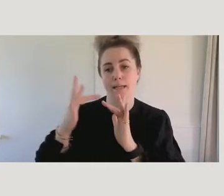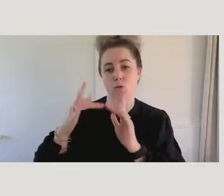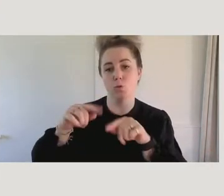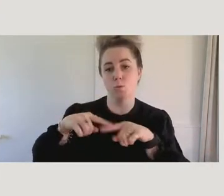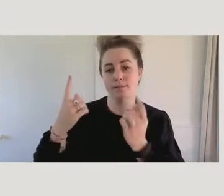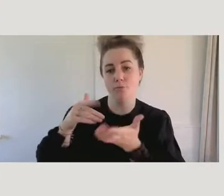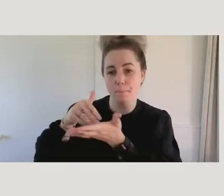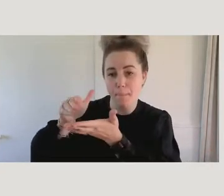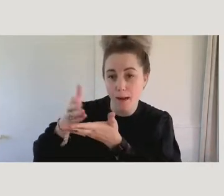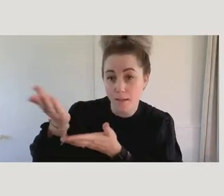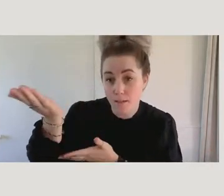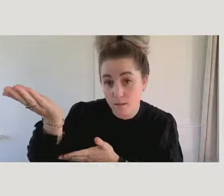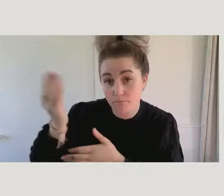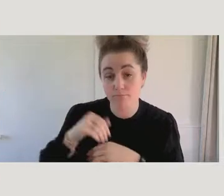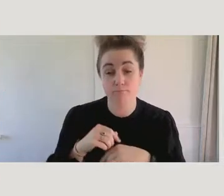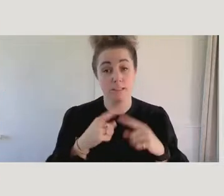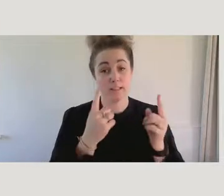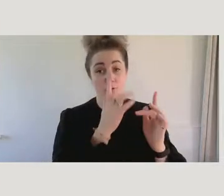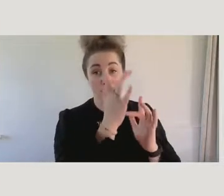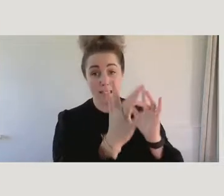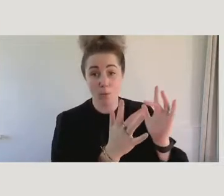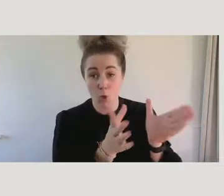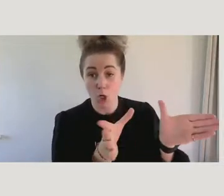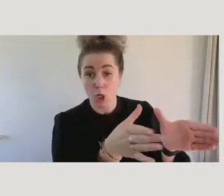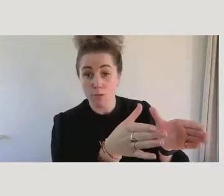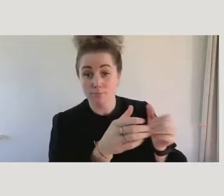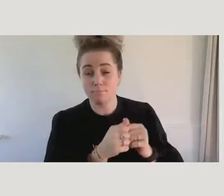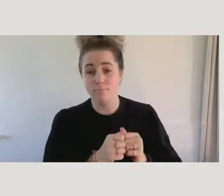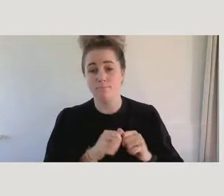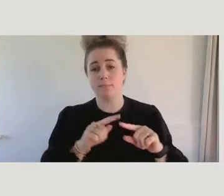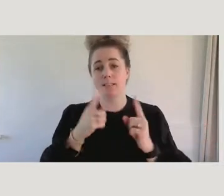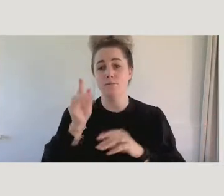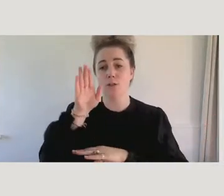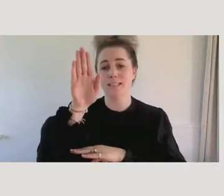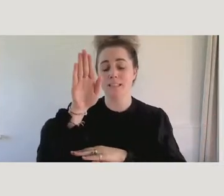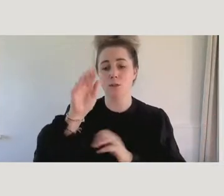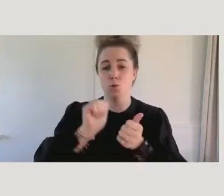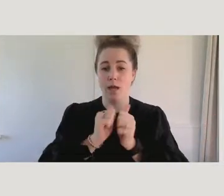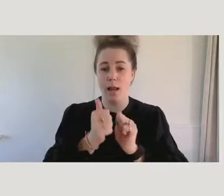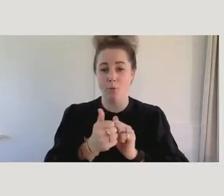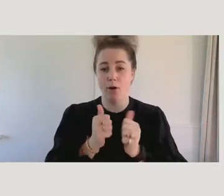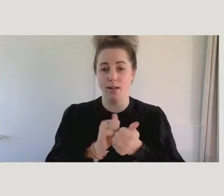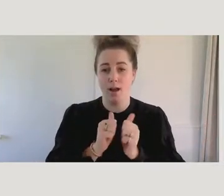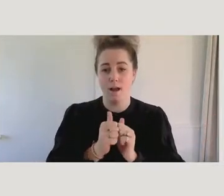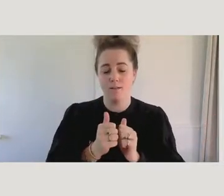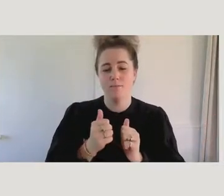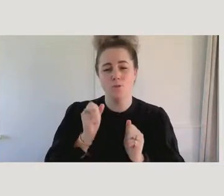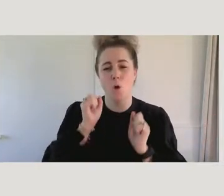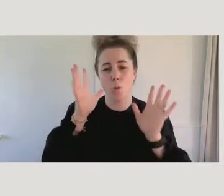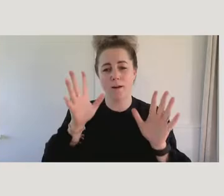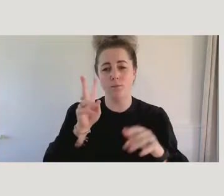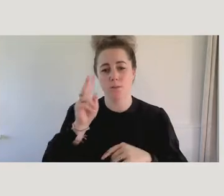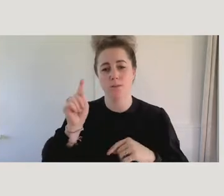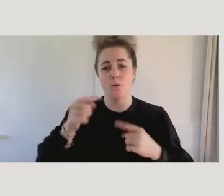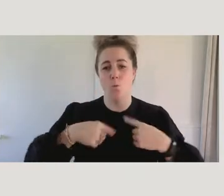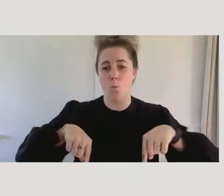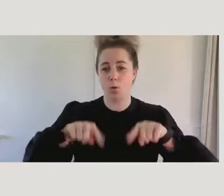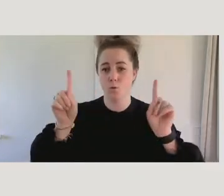different markets different networks and different International collaborators so wonderful to see you all today